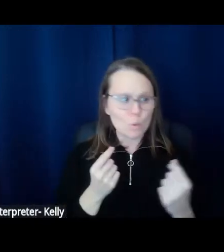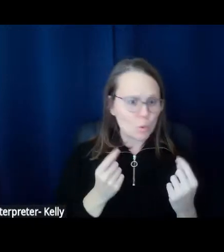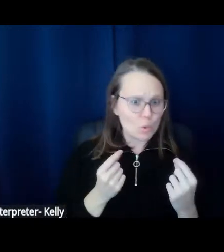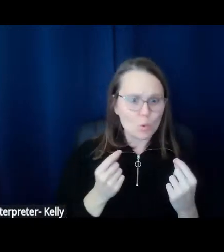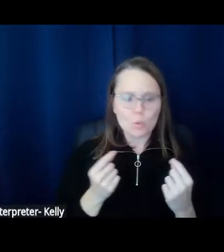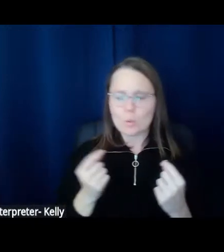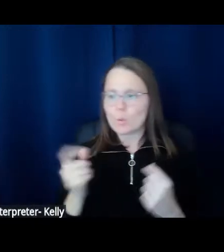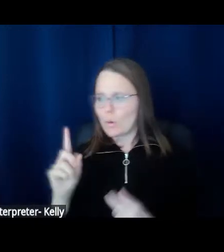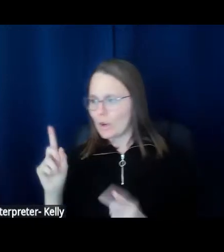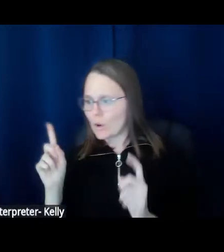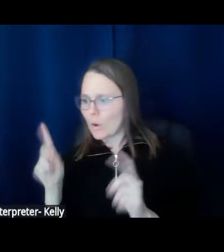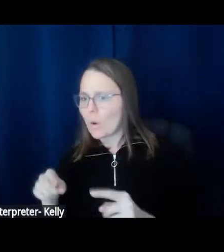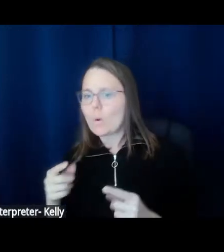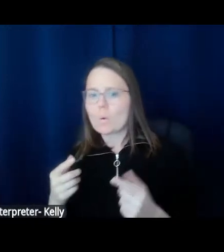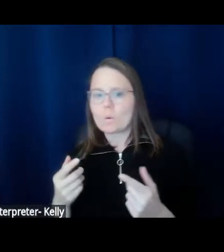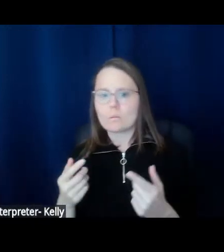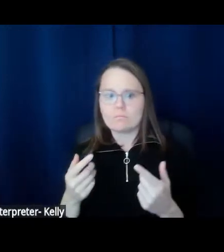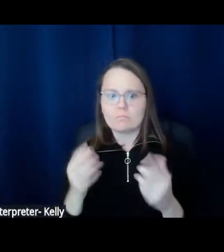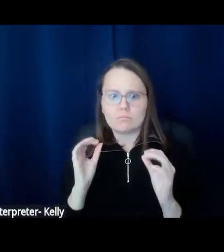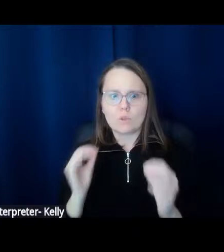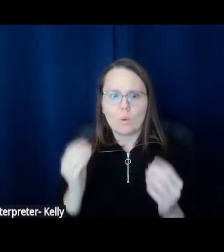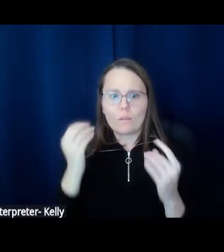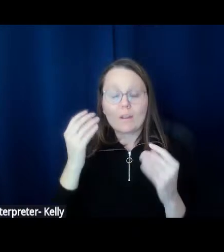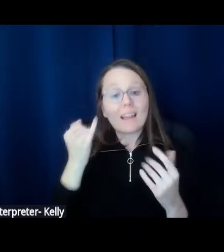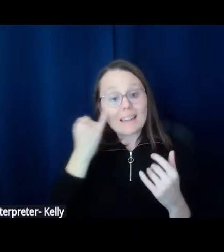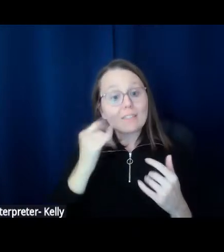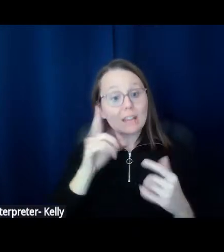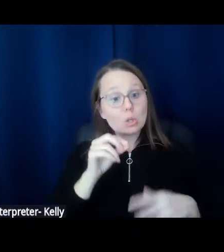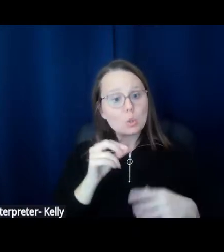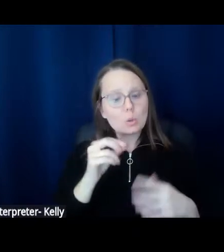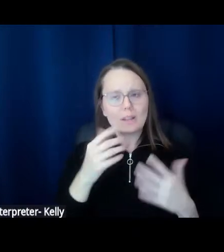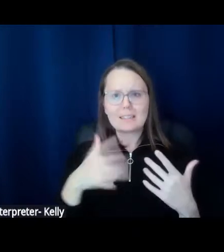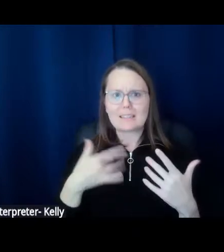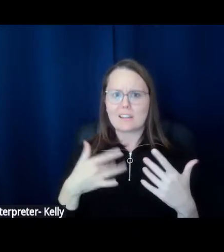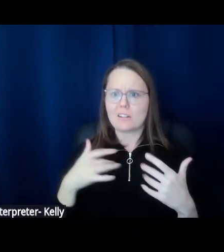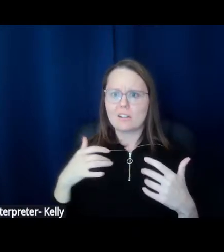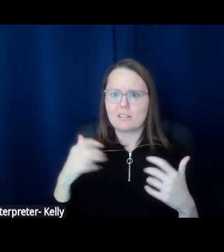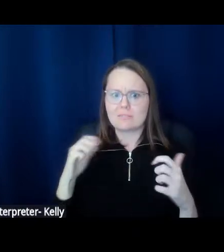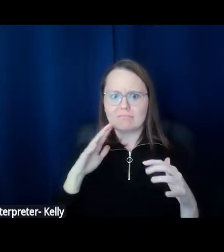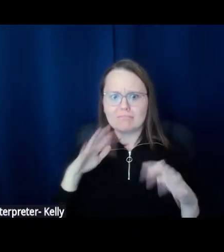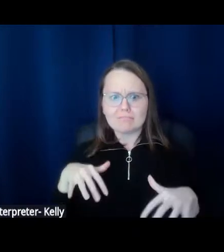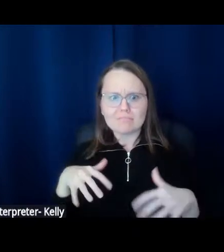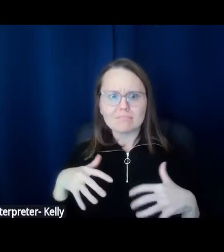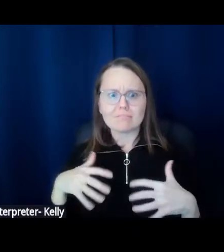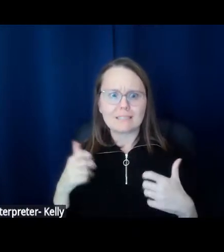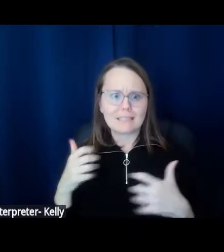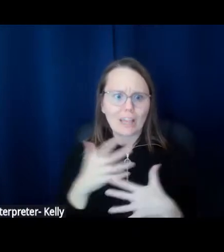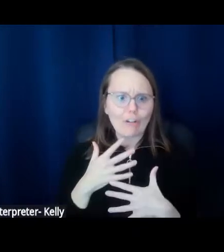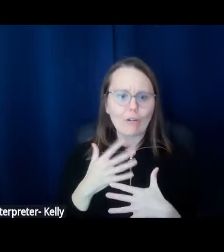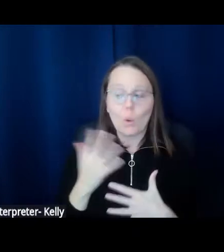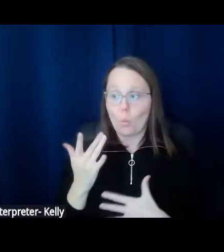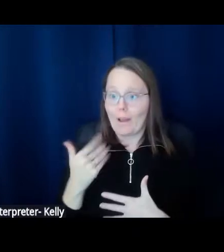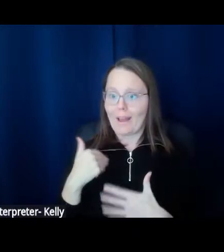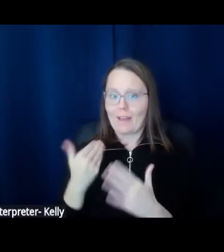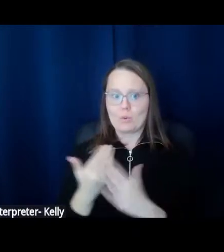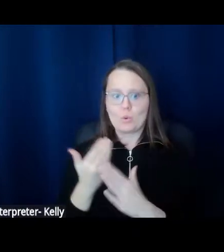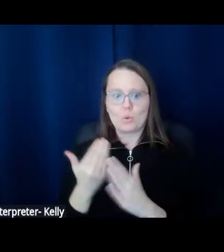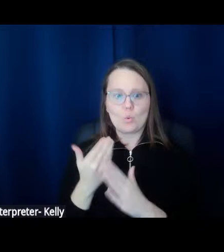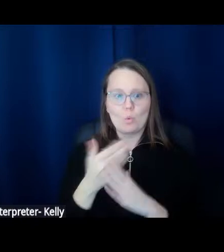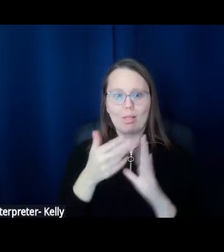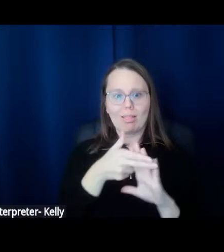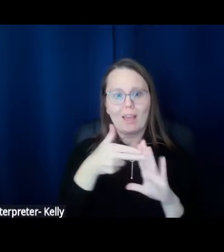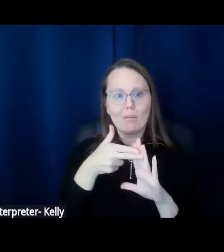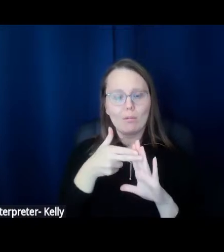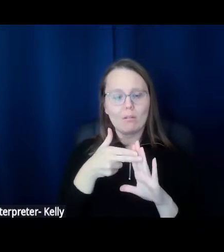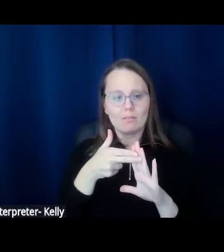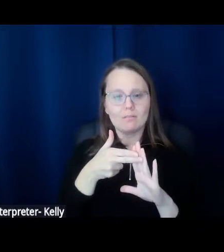do. And even if you are, that can be really daunting and scary because you have this new sort of label